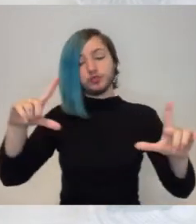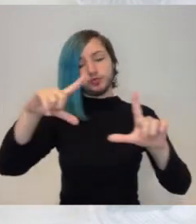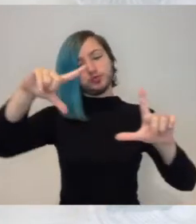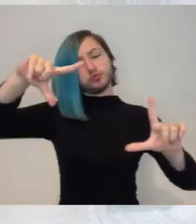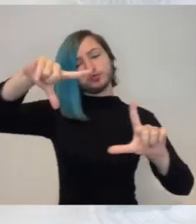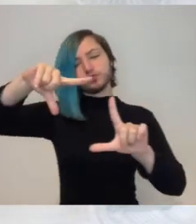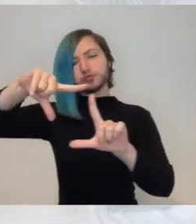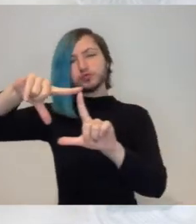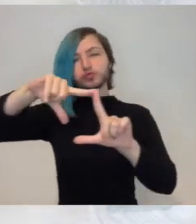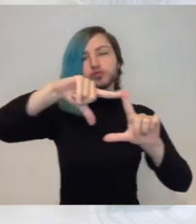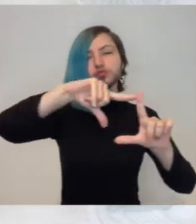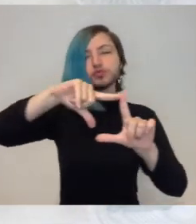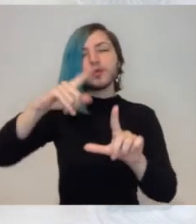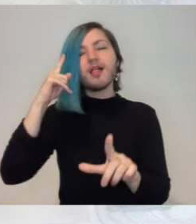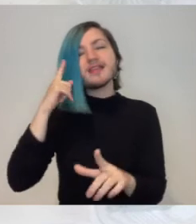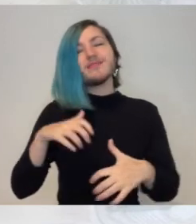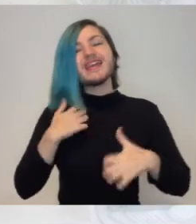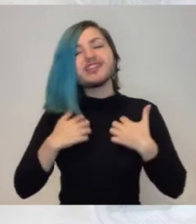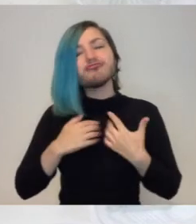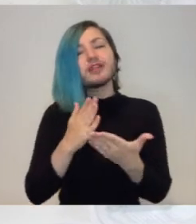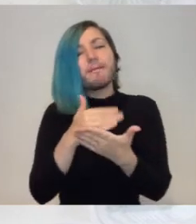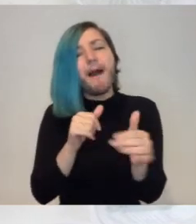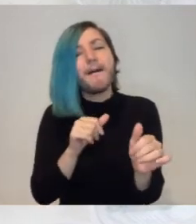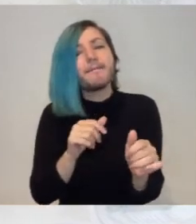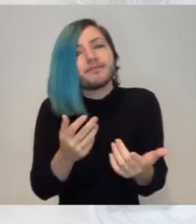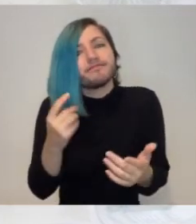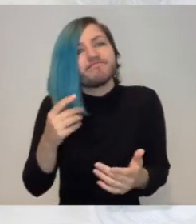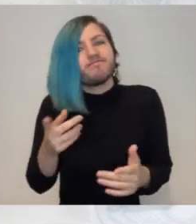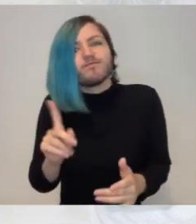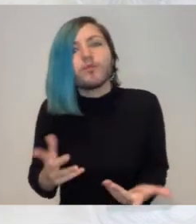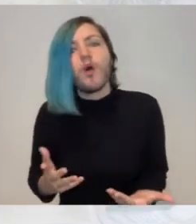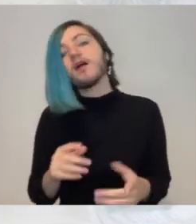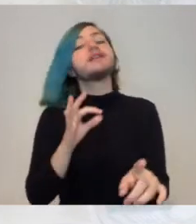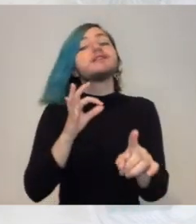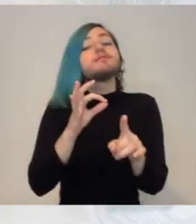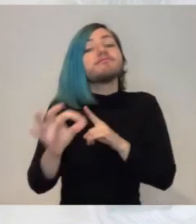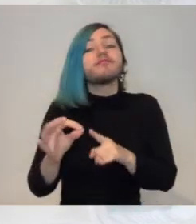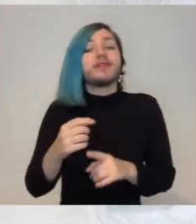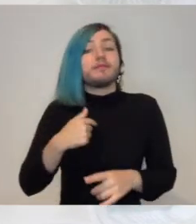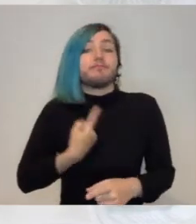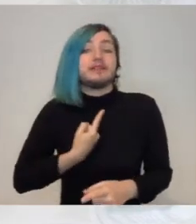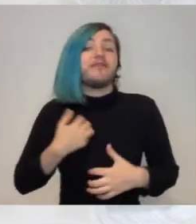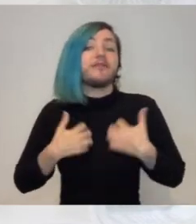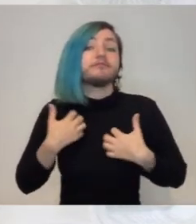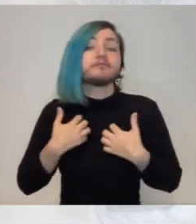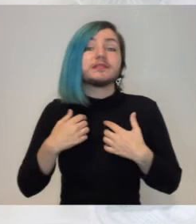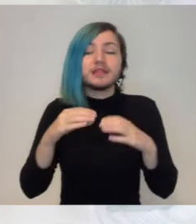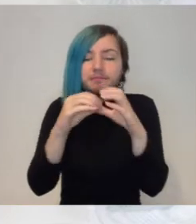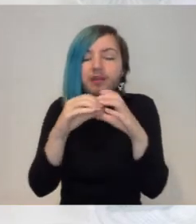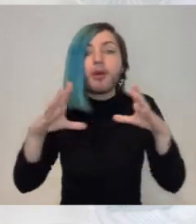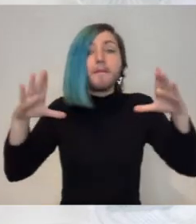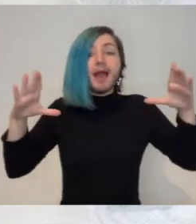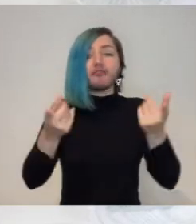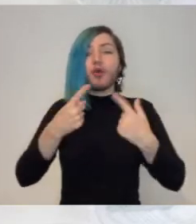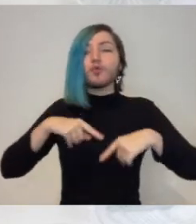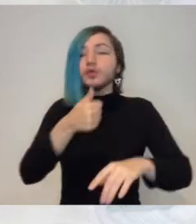photographs, to sort of really think about what interests me most. I'm particularly interested in the macro, micro, how we inhabit